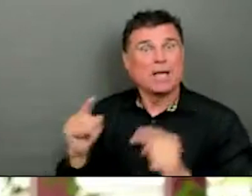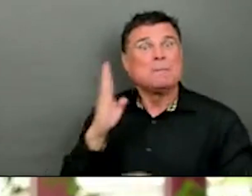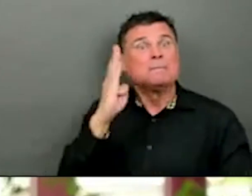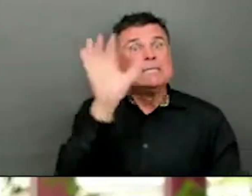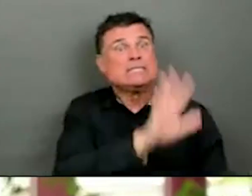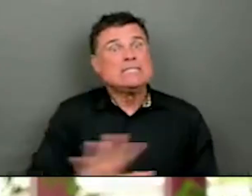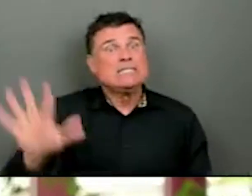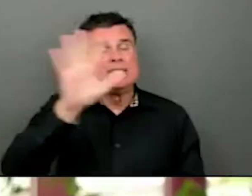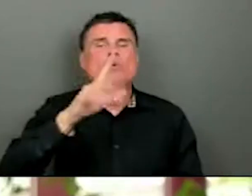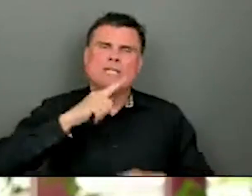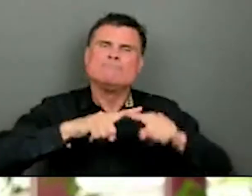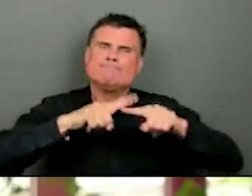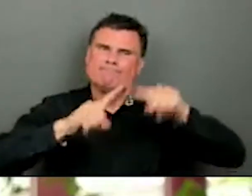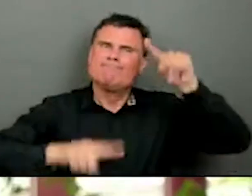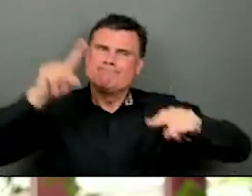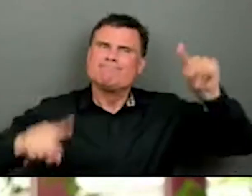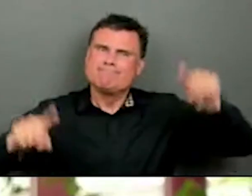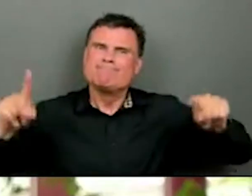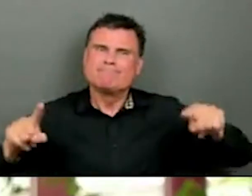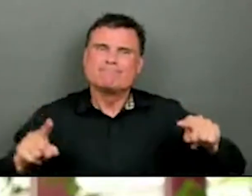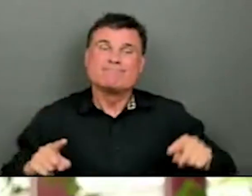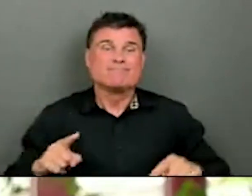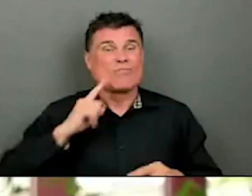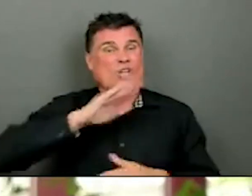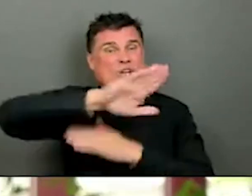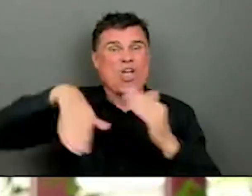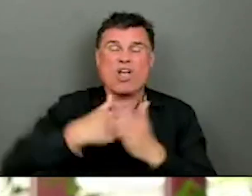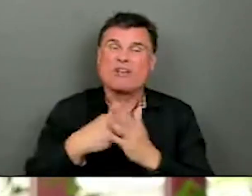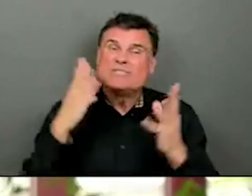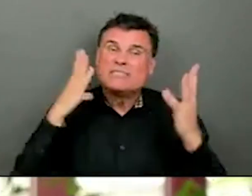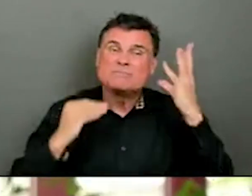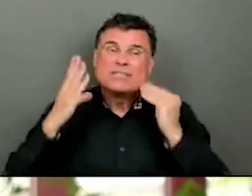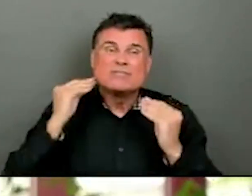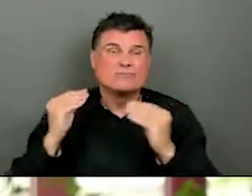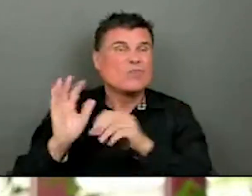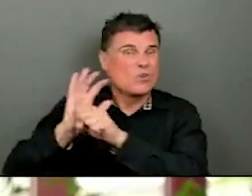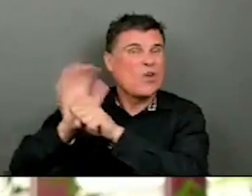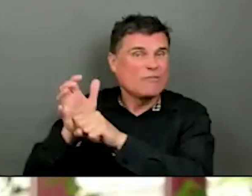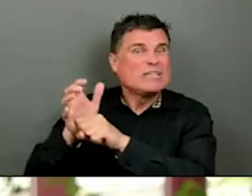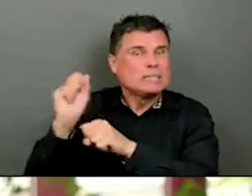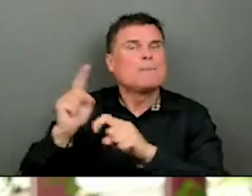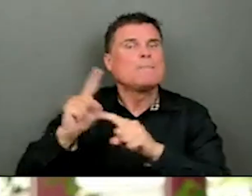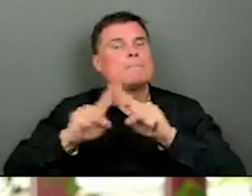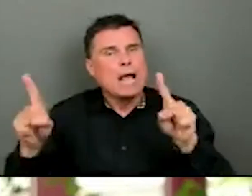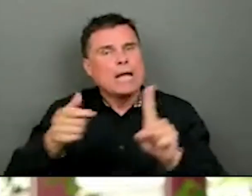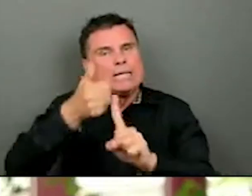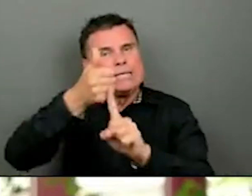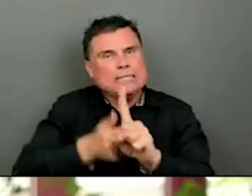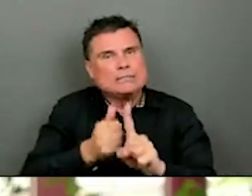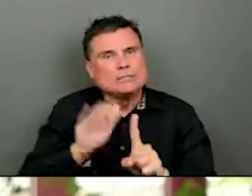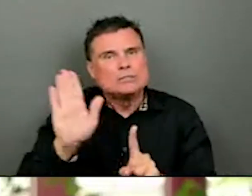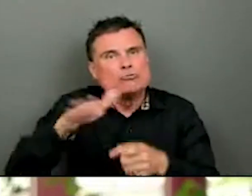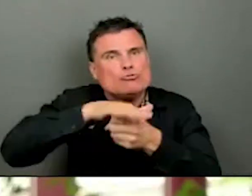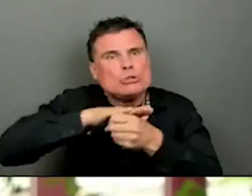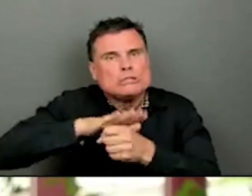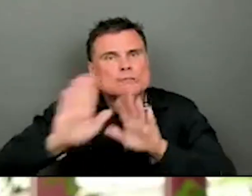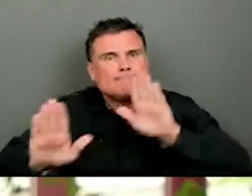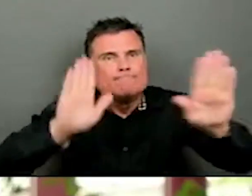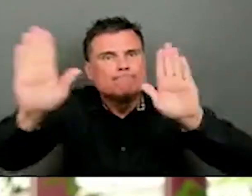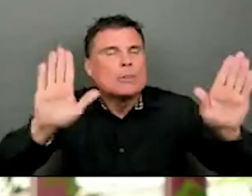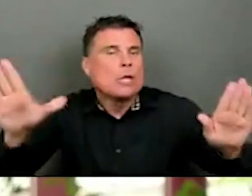been in the same COVID storm, the experiences in each region have been very different. In smaller, more